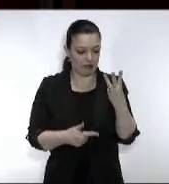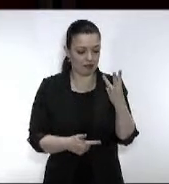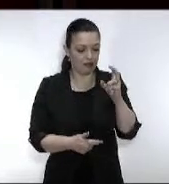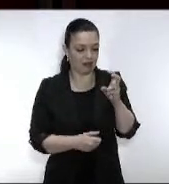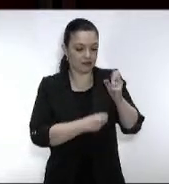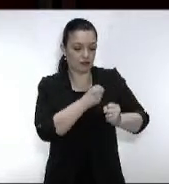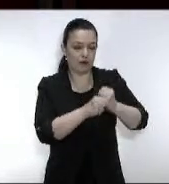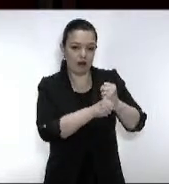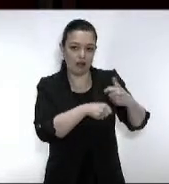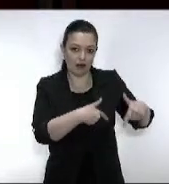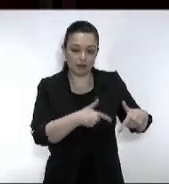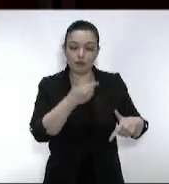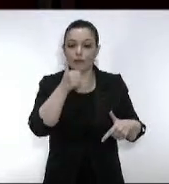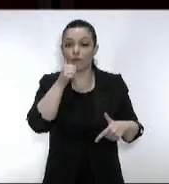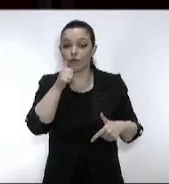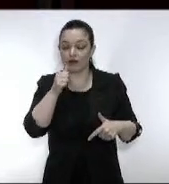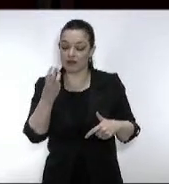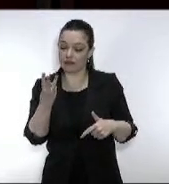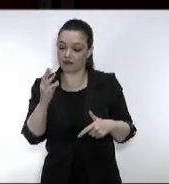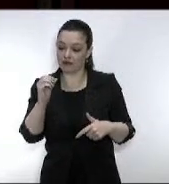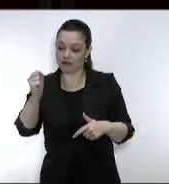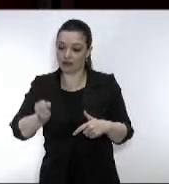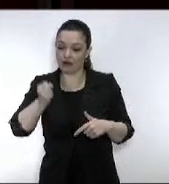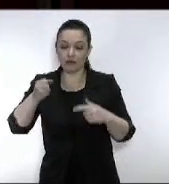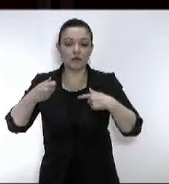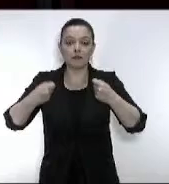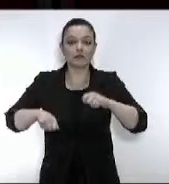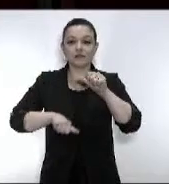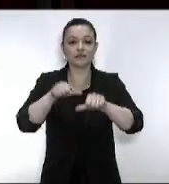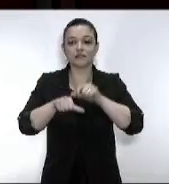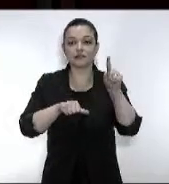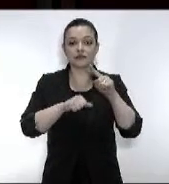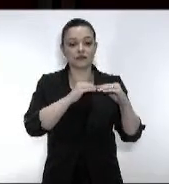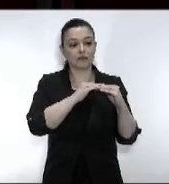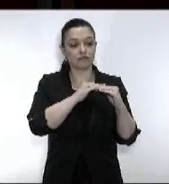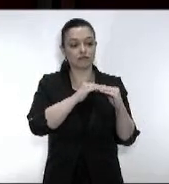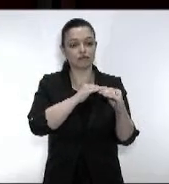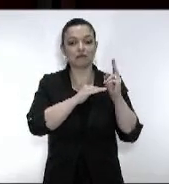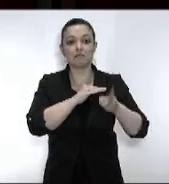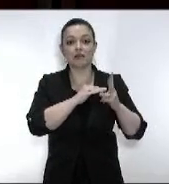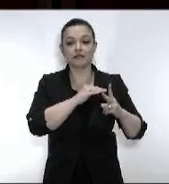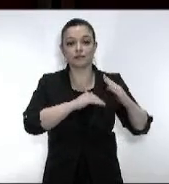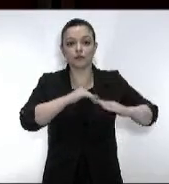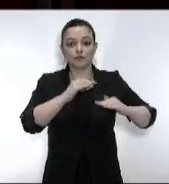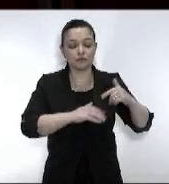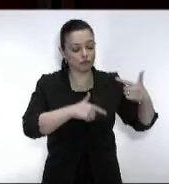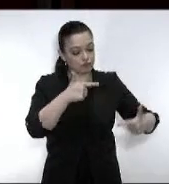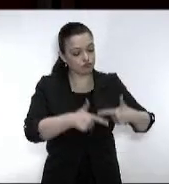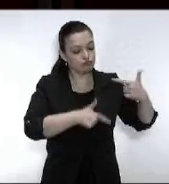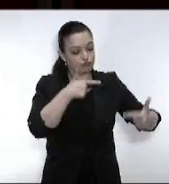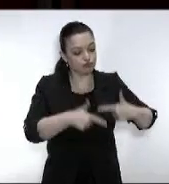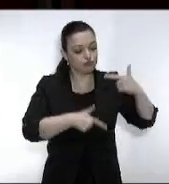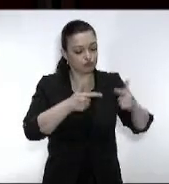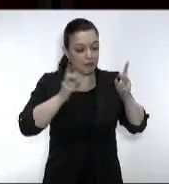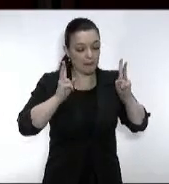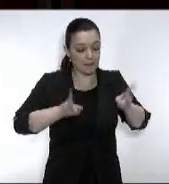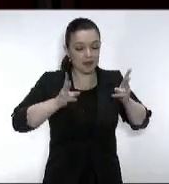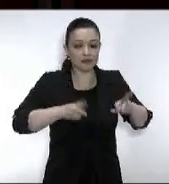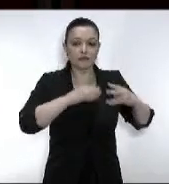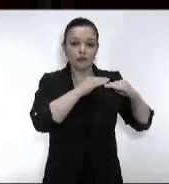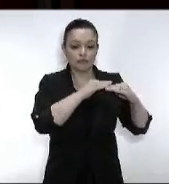of age, and women 30 years of work, and a competency would take 30 years. So you had a life of